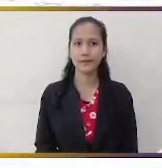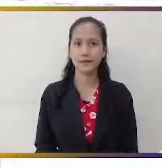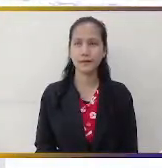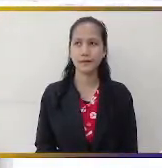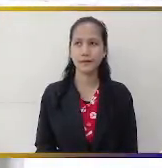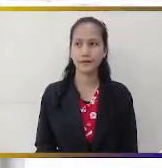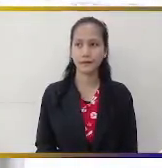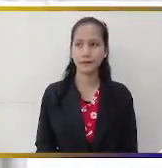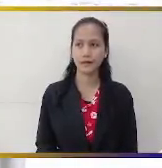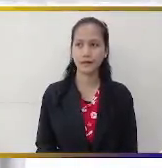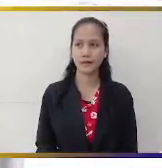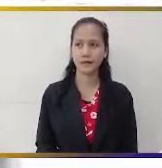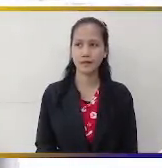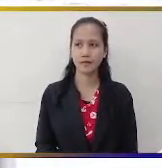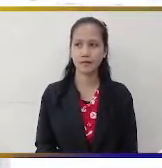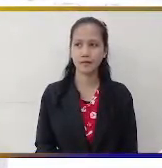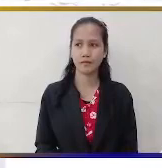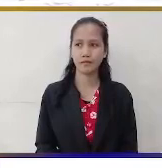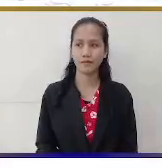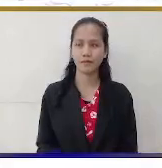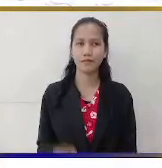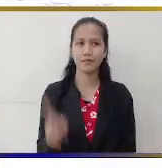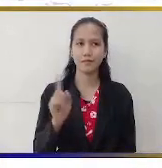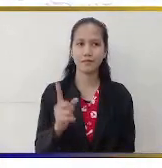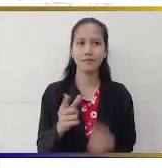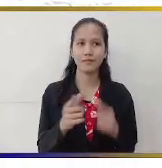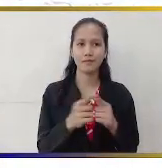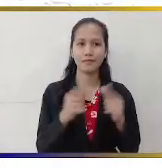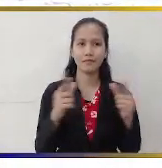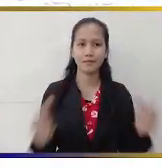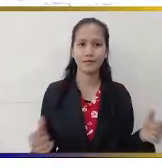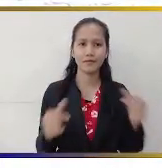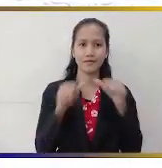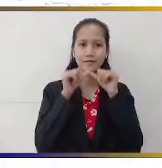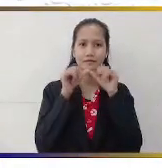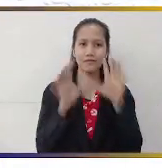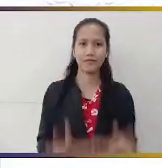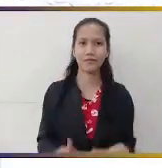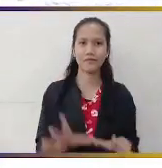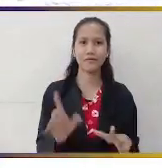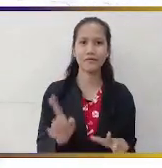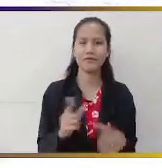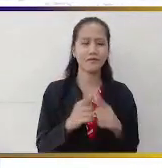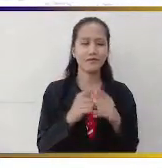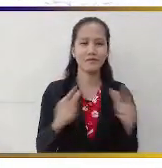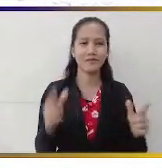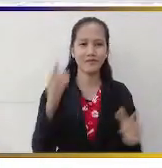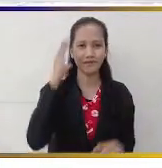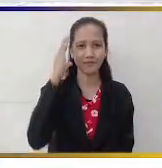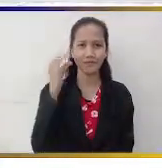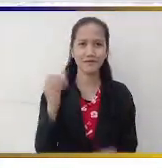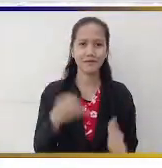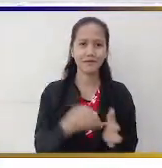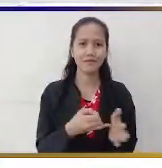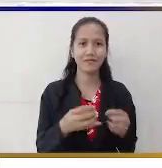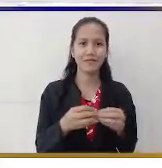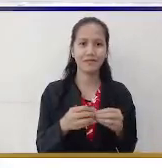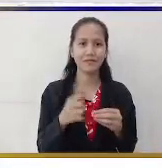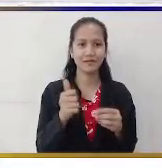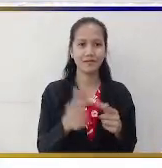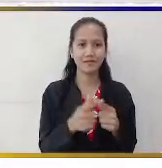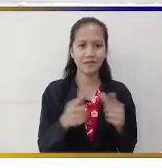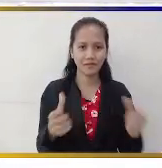What a great experience. What a great blessing. This is the greatest part of my life right now I'm living